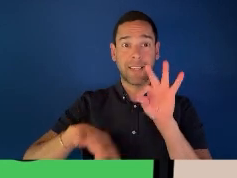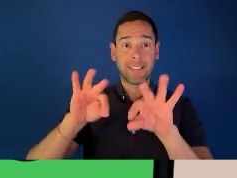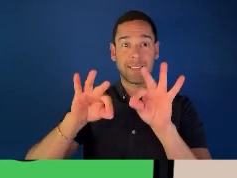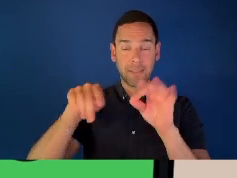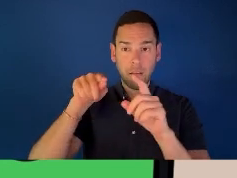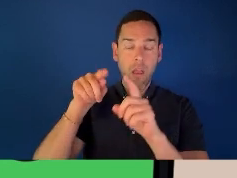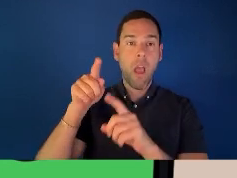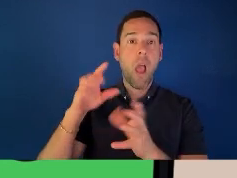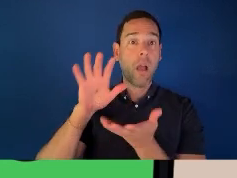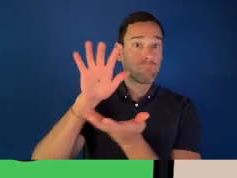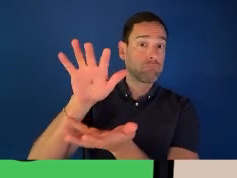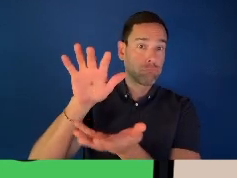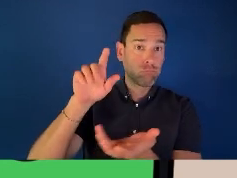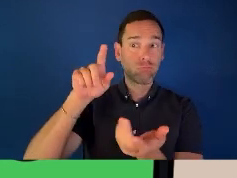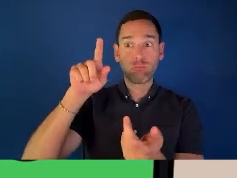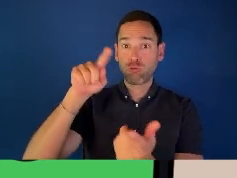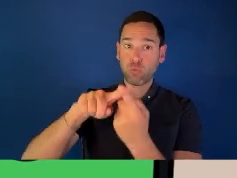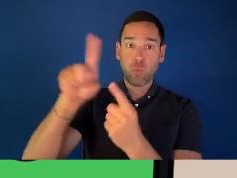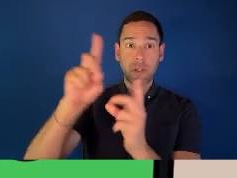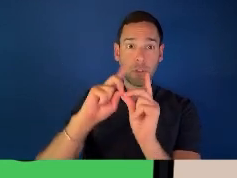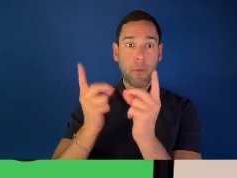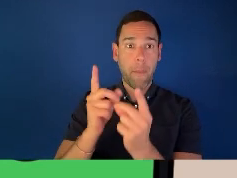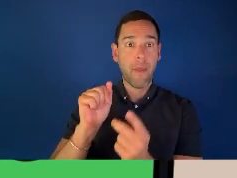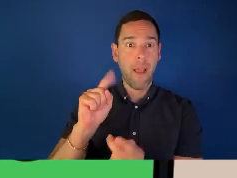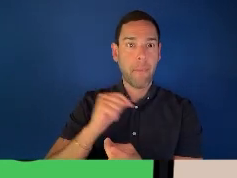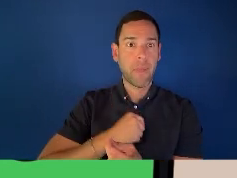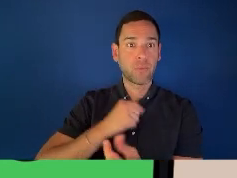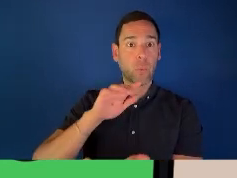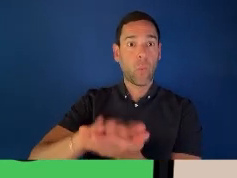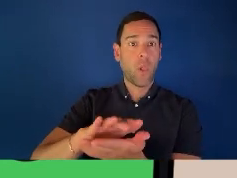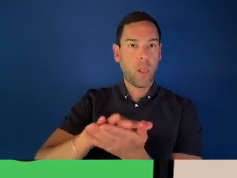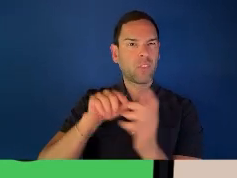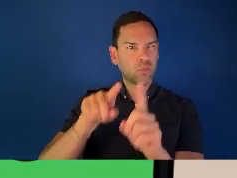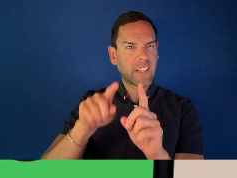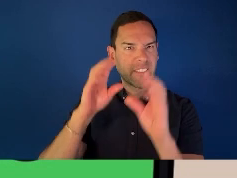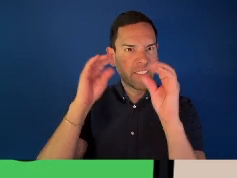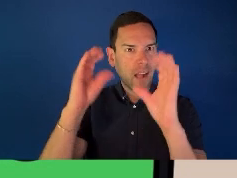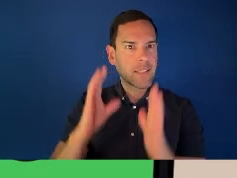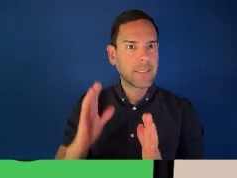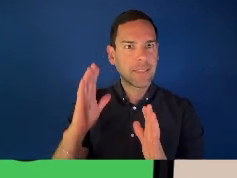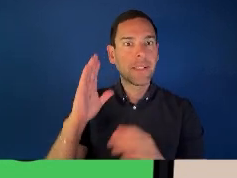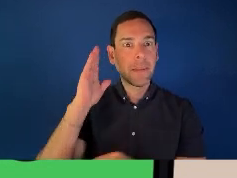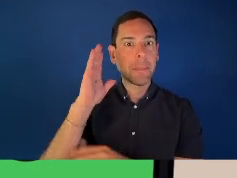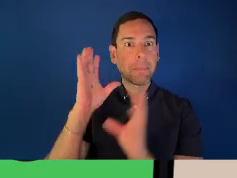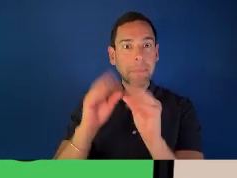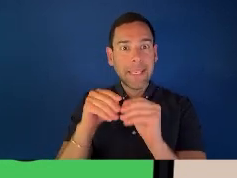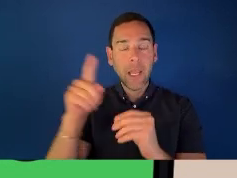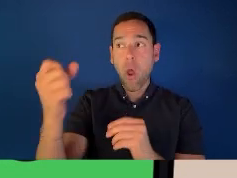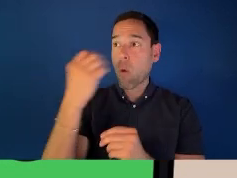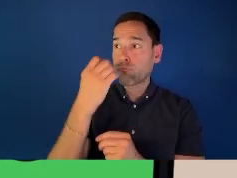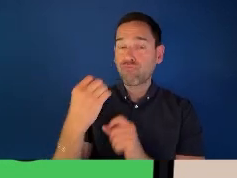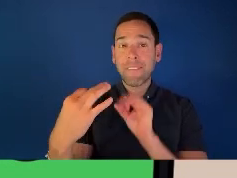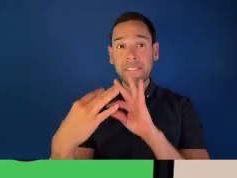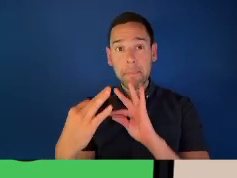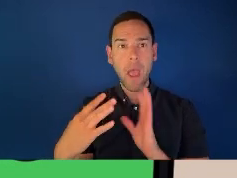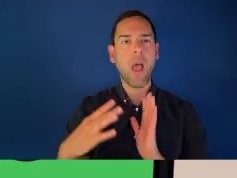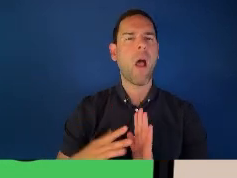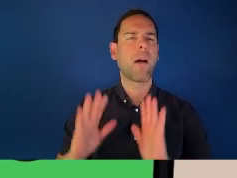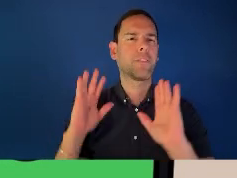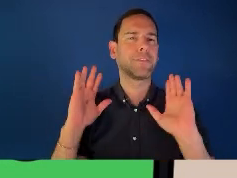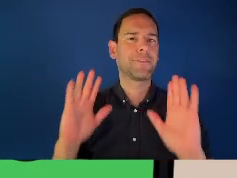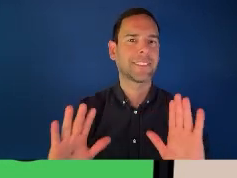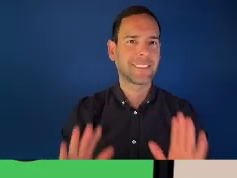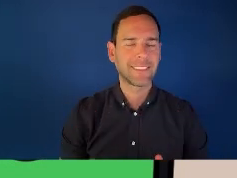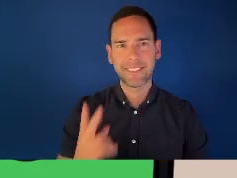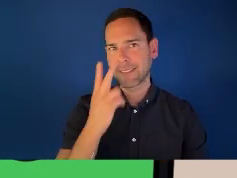like, here's what people have been saying, and these are some ways that we can, change